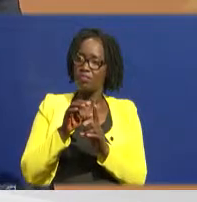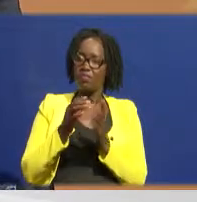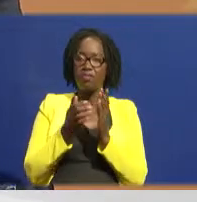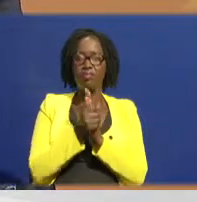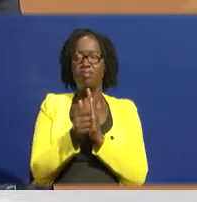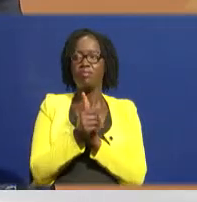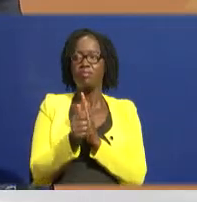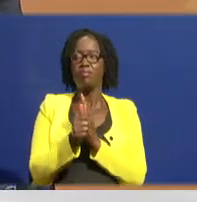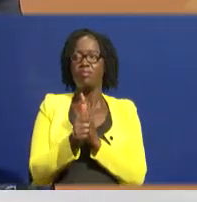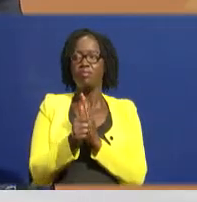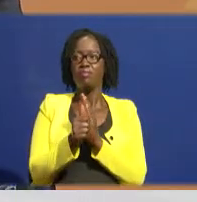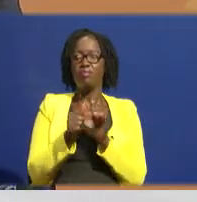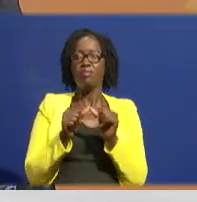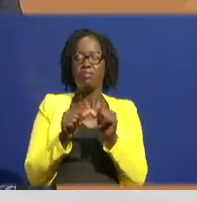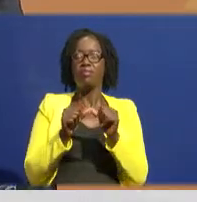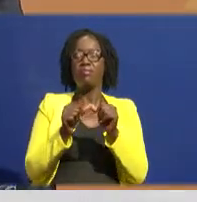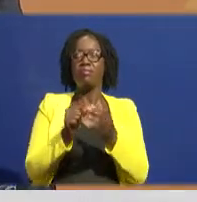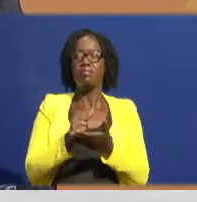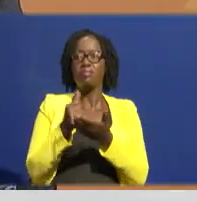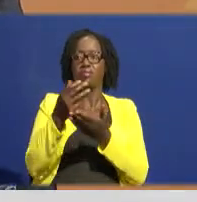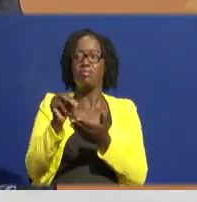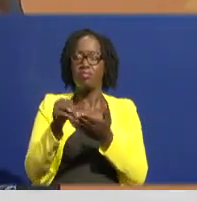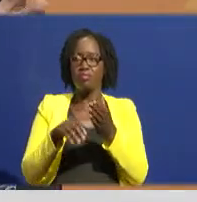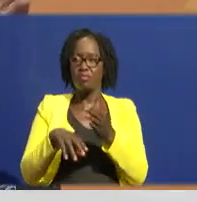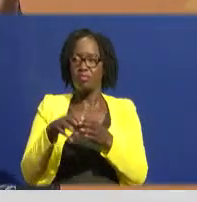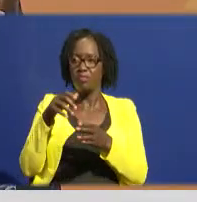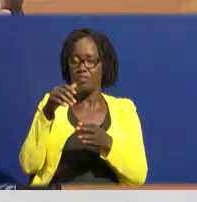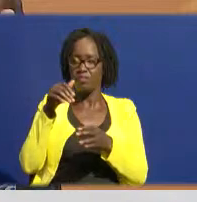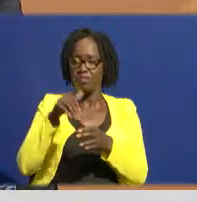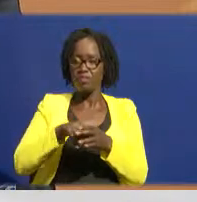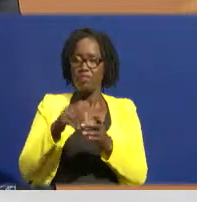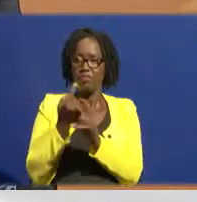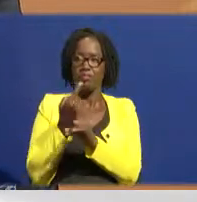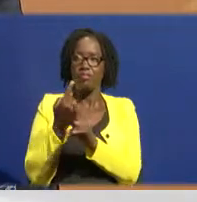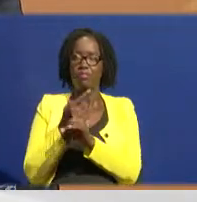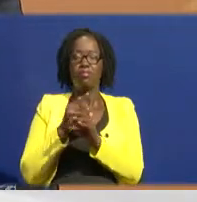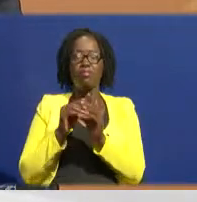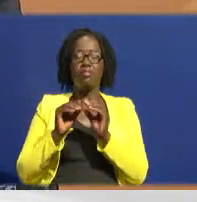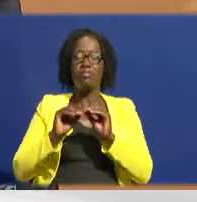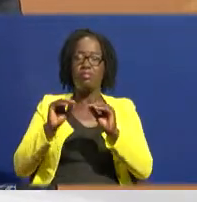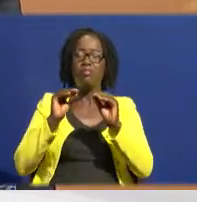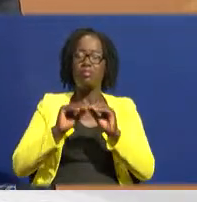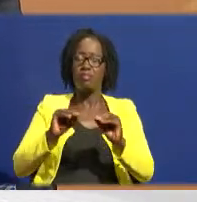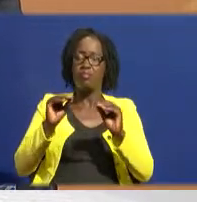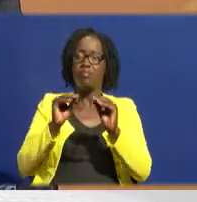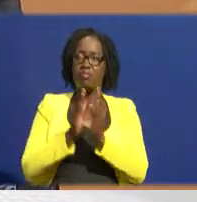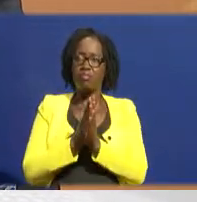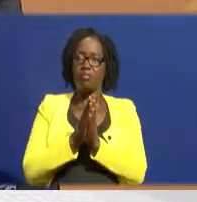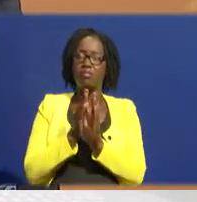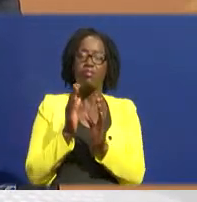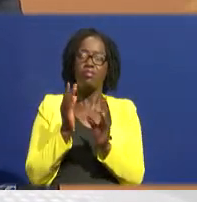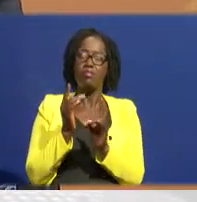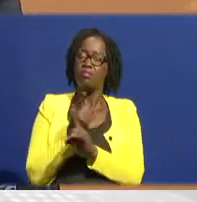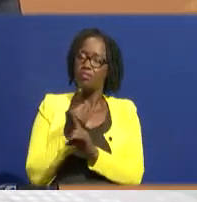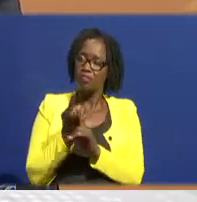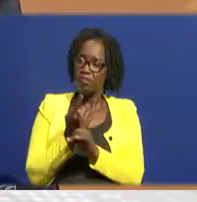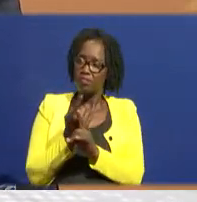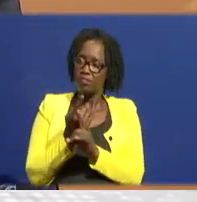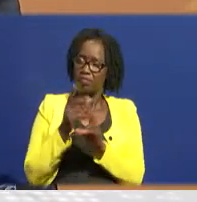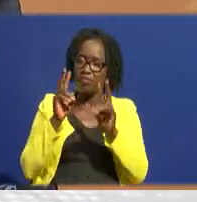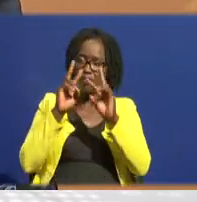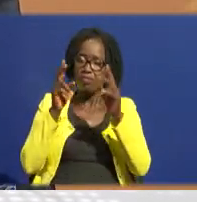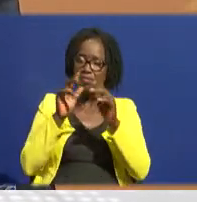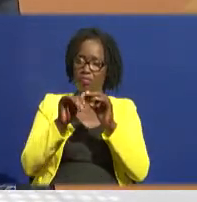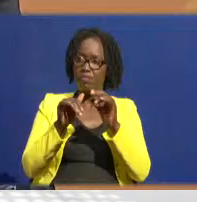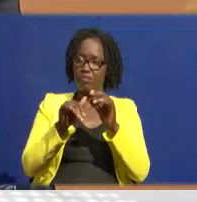able to come and continue helping them in growing in the various doctrines, in the various disciplines, and the various topics